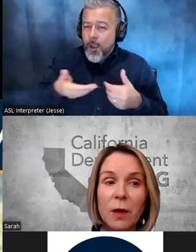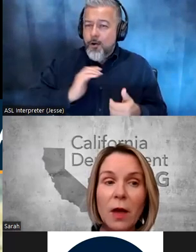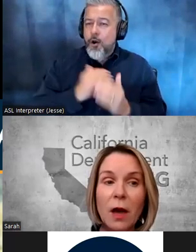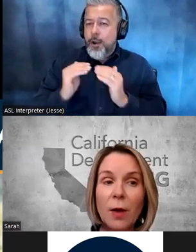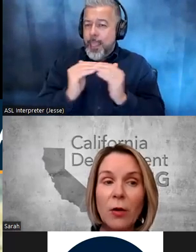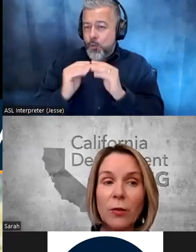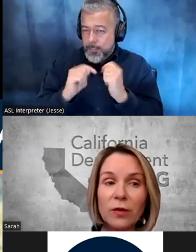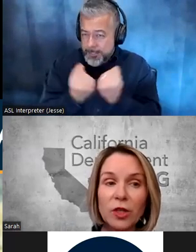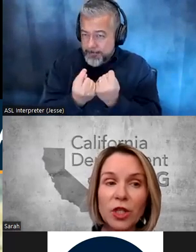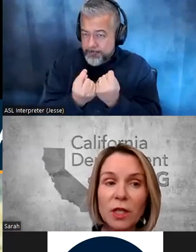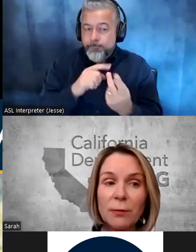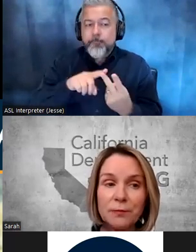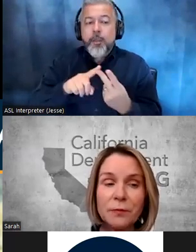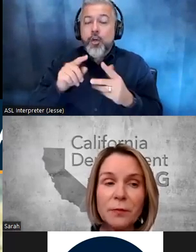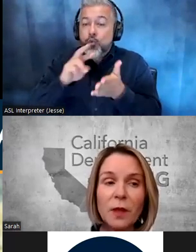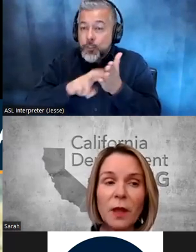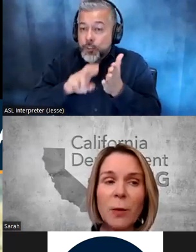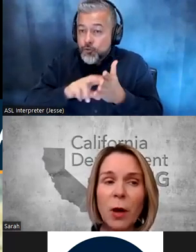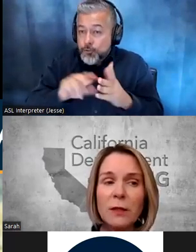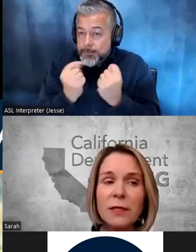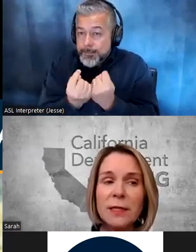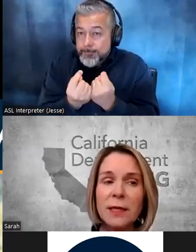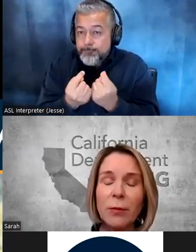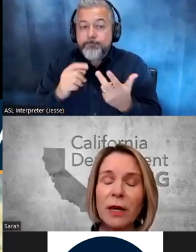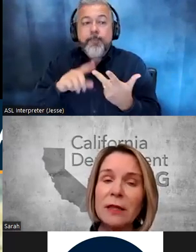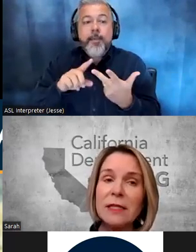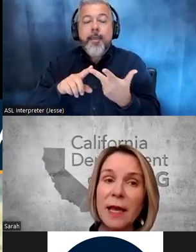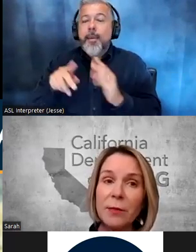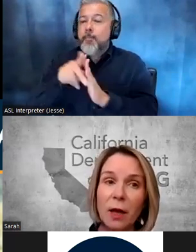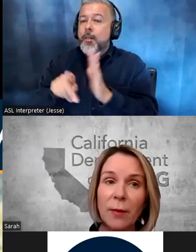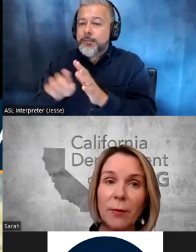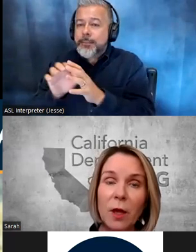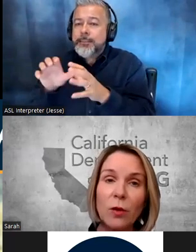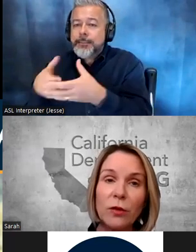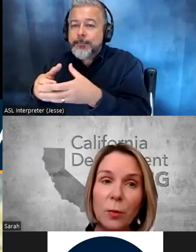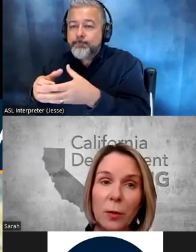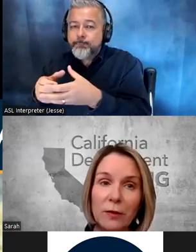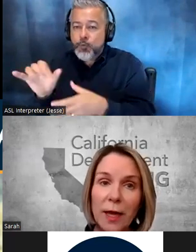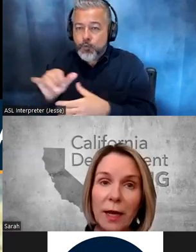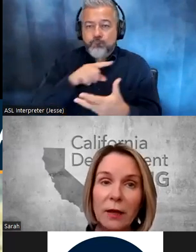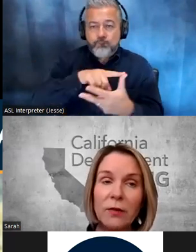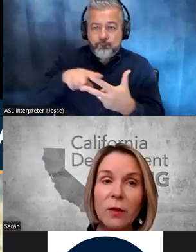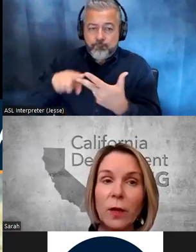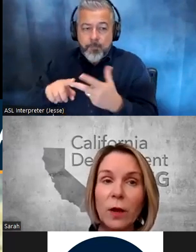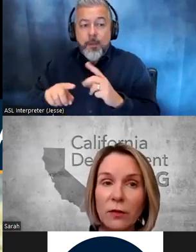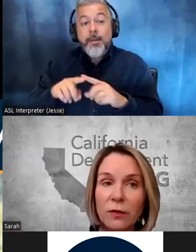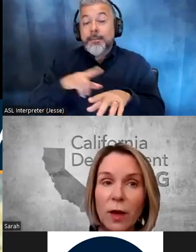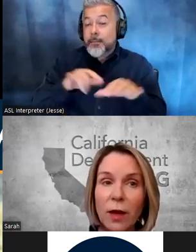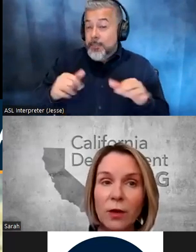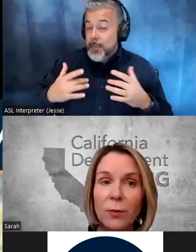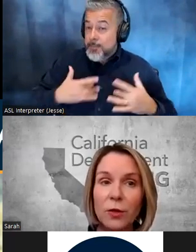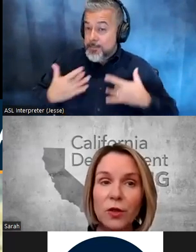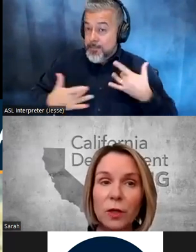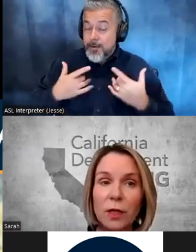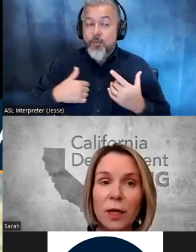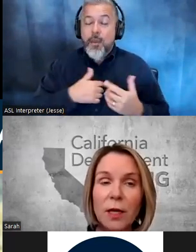team, our research team, and the policy team. But at the same time, what's super exciting is that we also have